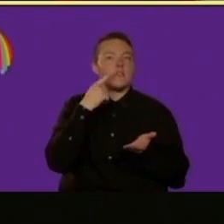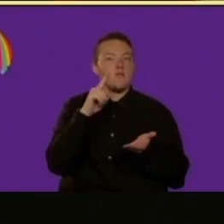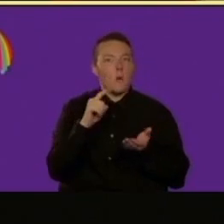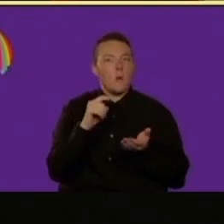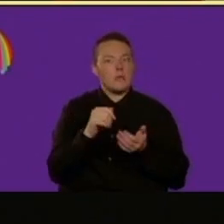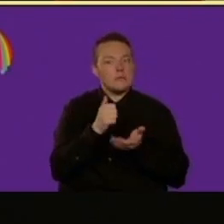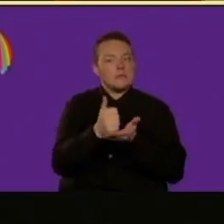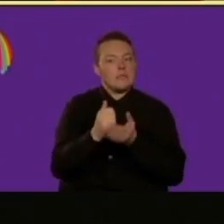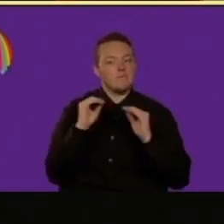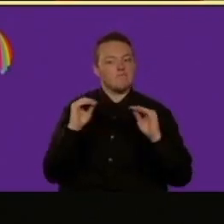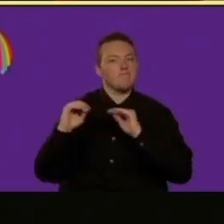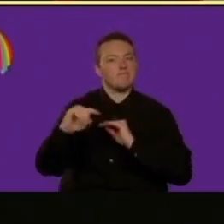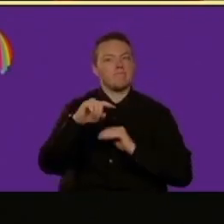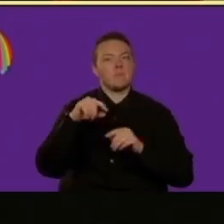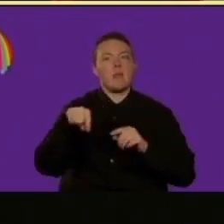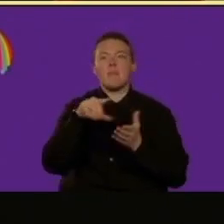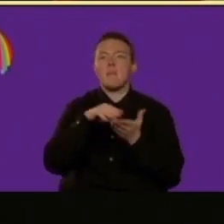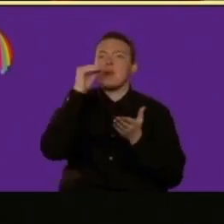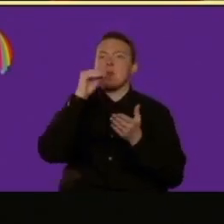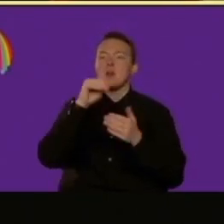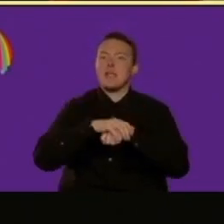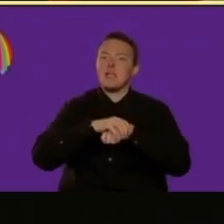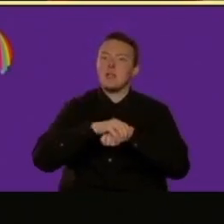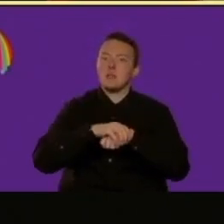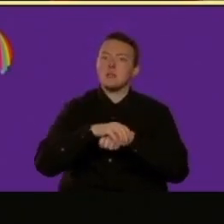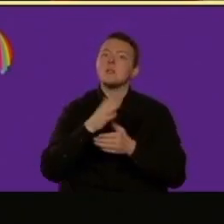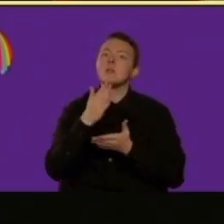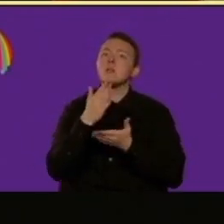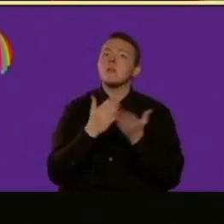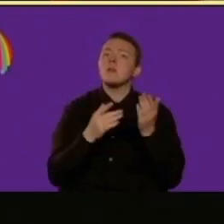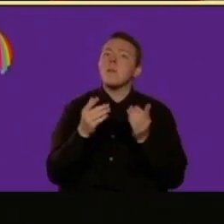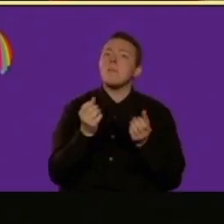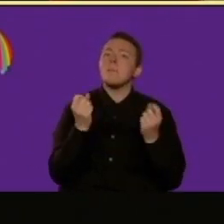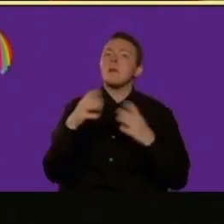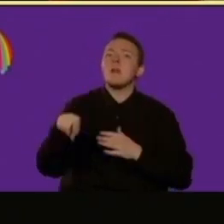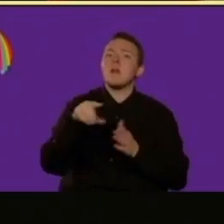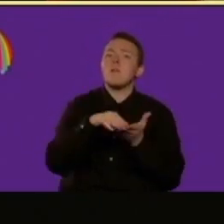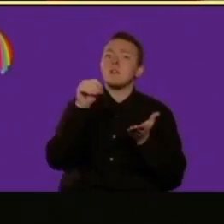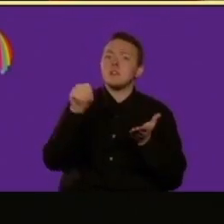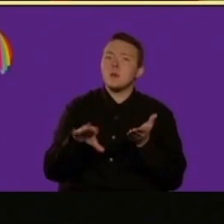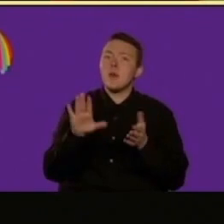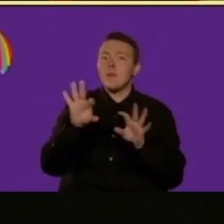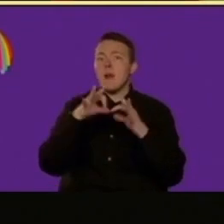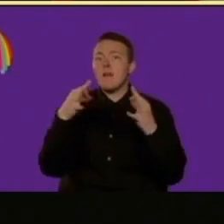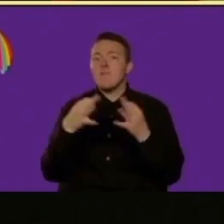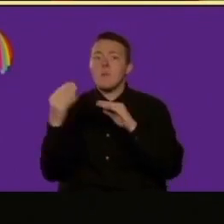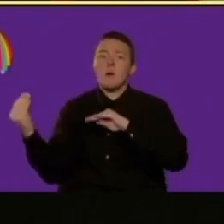qualifying students that speak many languages as low performance students, seeing them